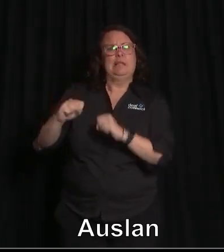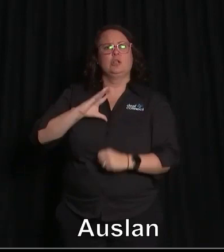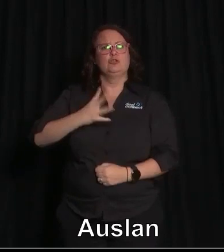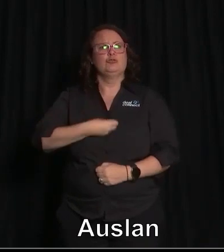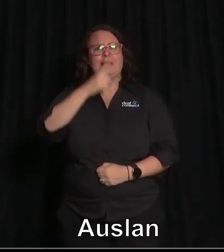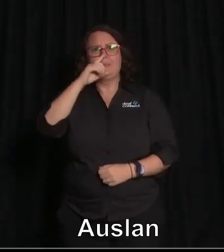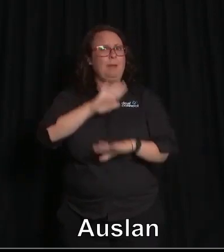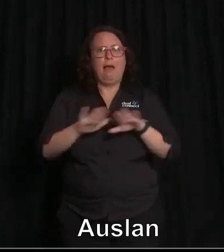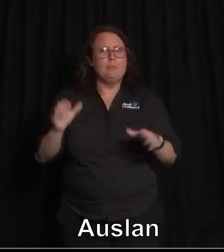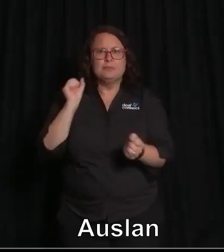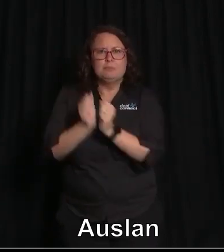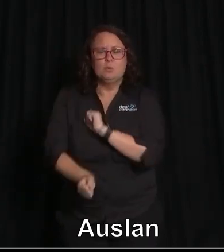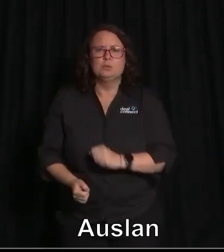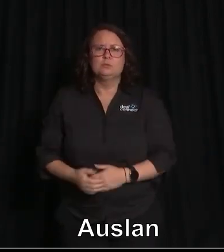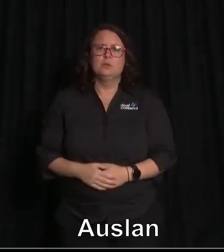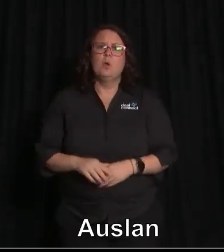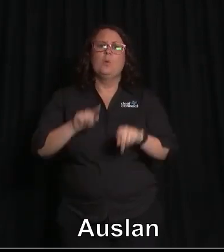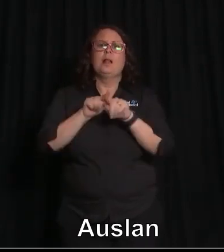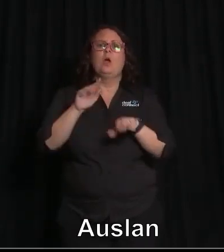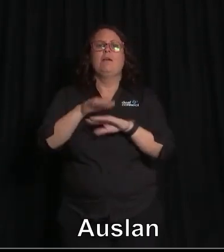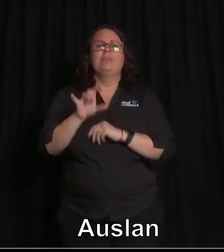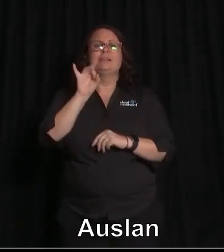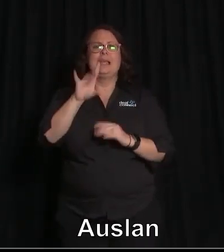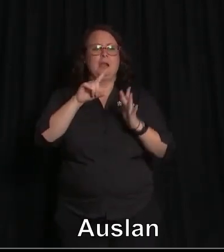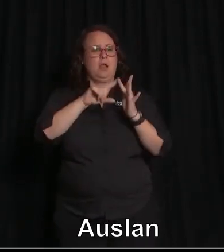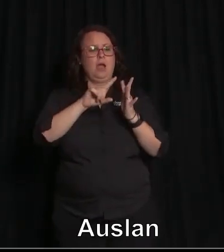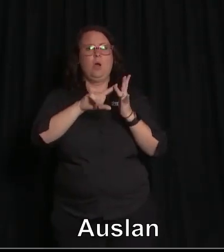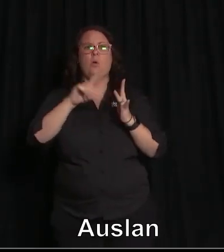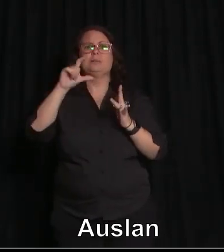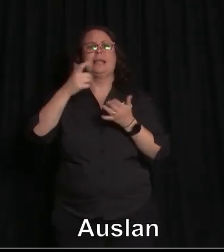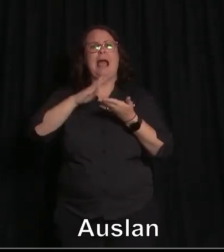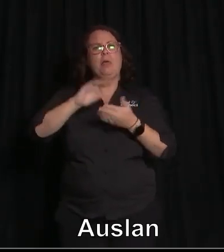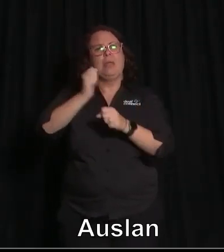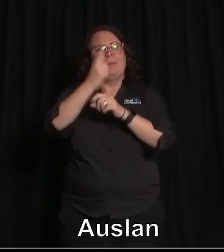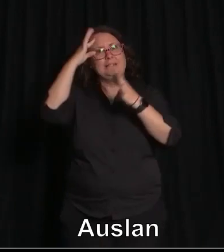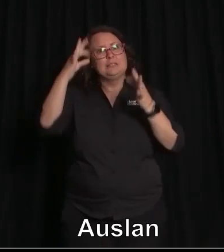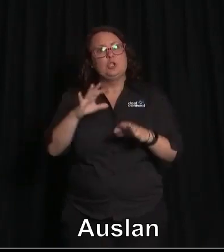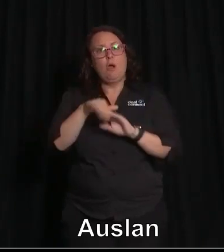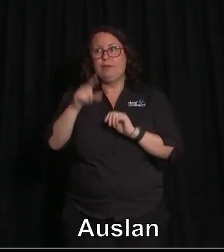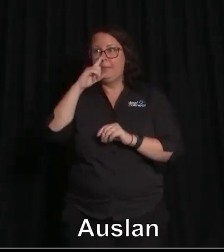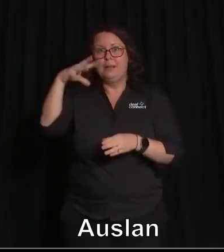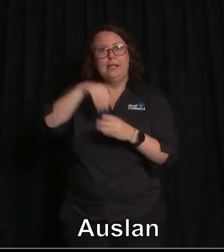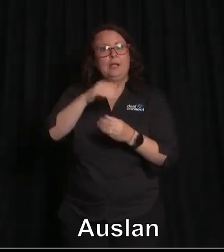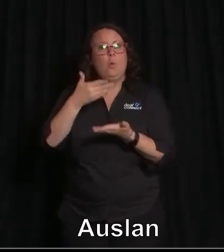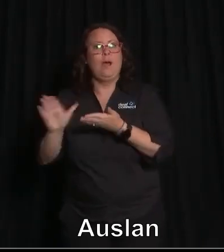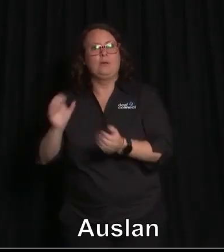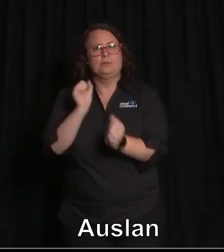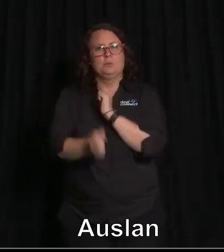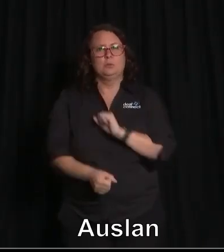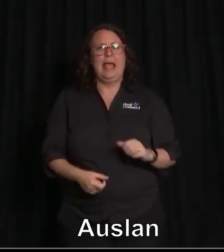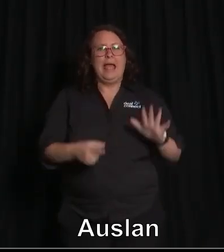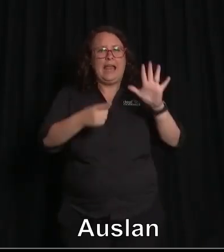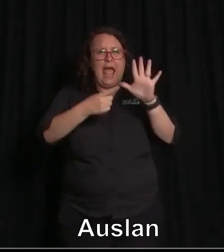learned about the 10 IOC principle approach to decision-making and the mind-blowing fact that the